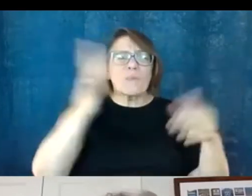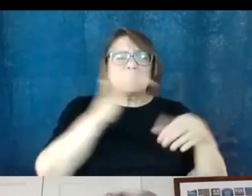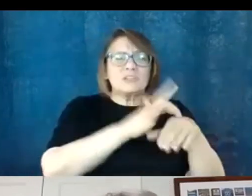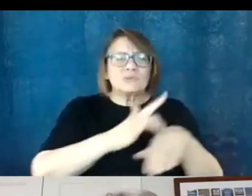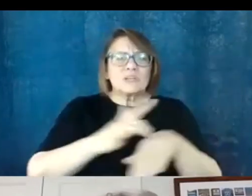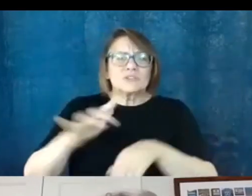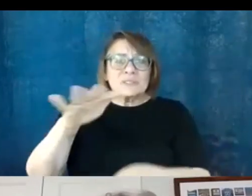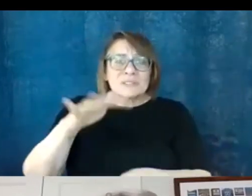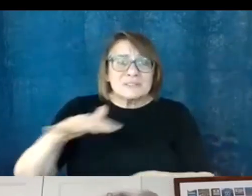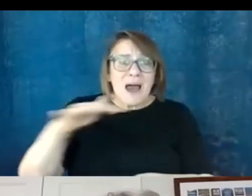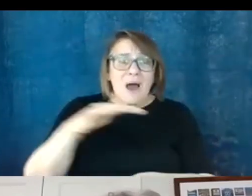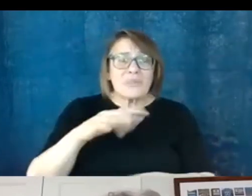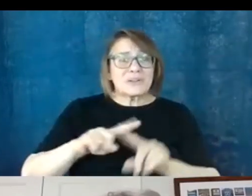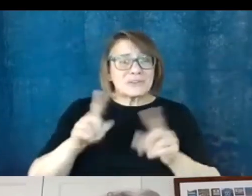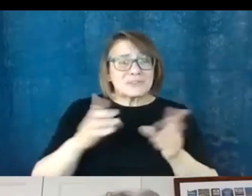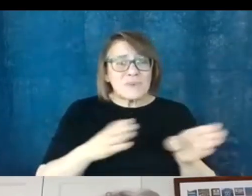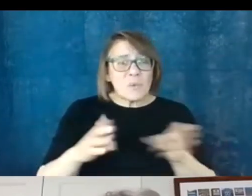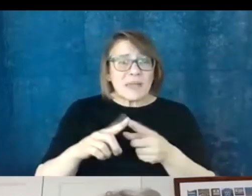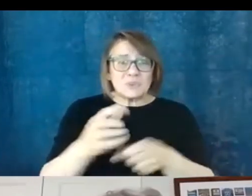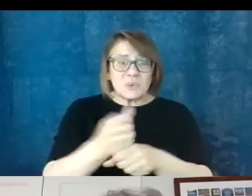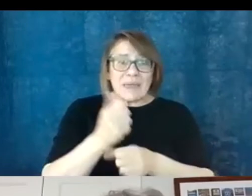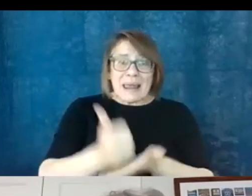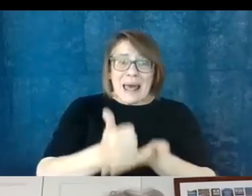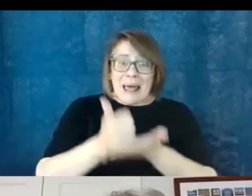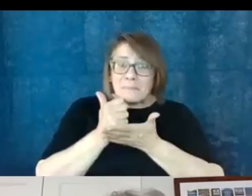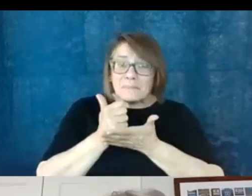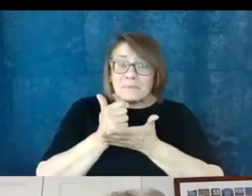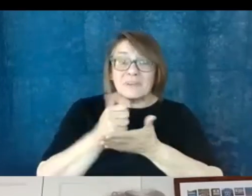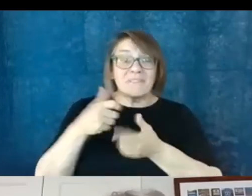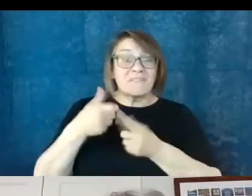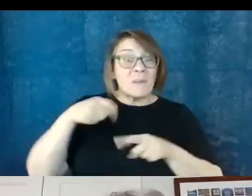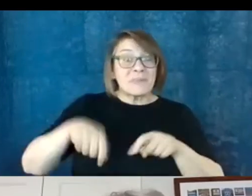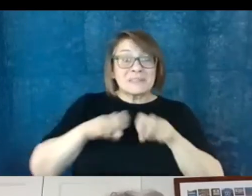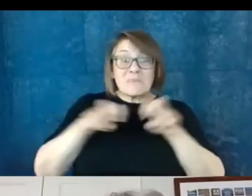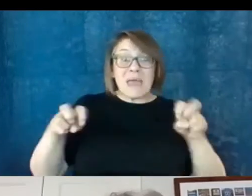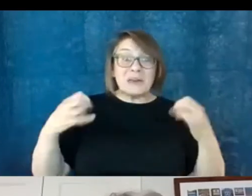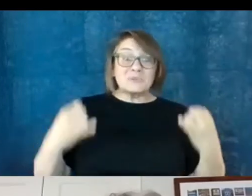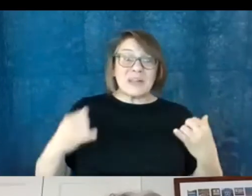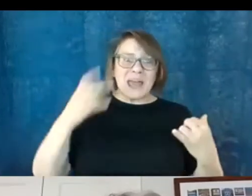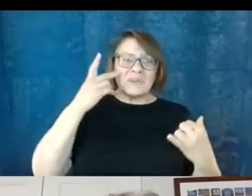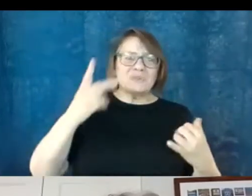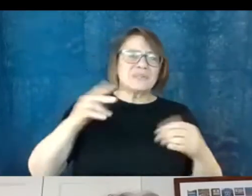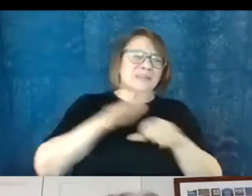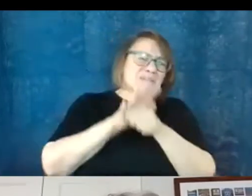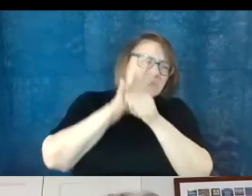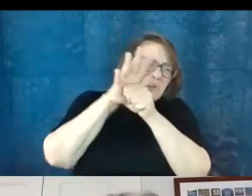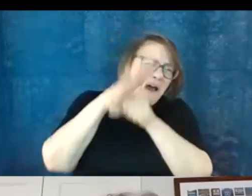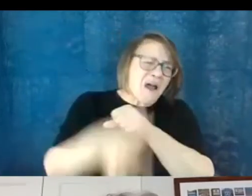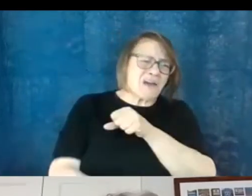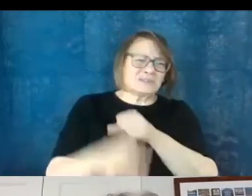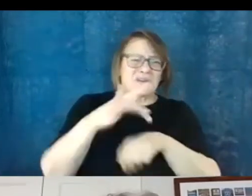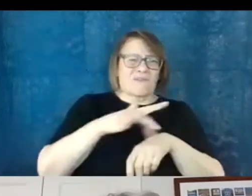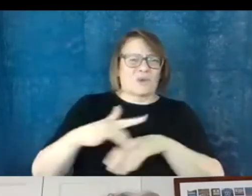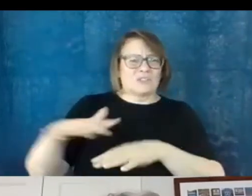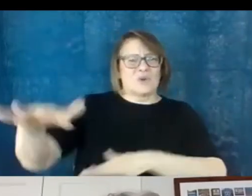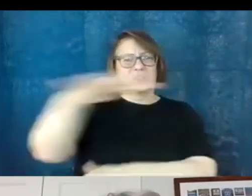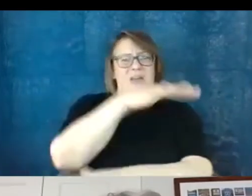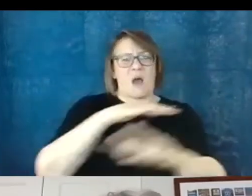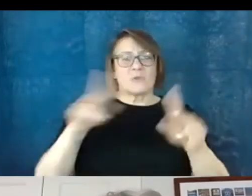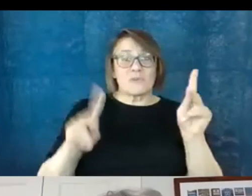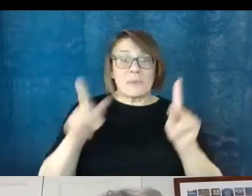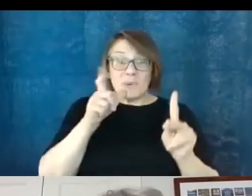be helped. I think that just from this talk today, you've seen there's tons and tons of resources out there for people who are